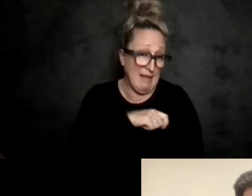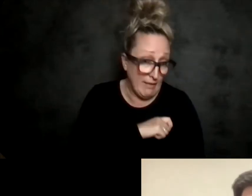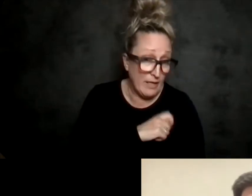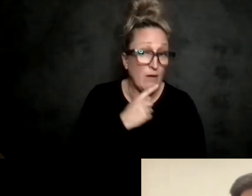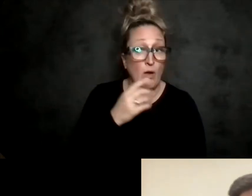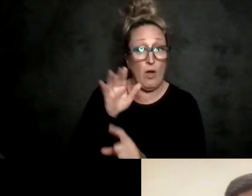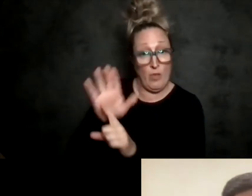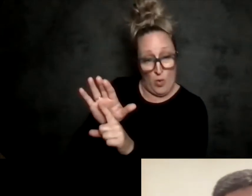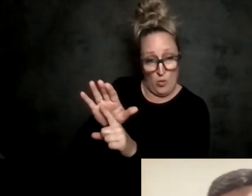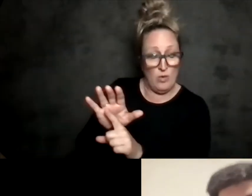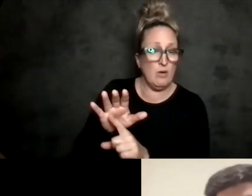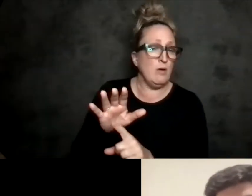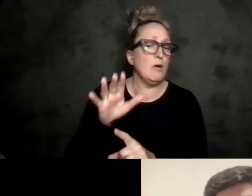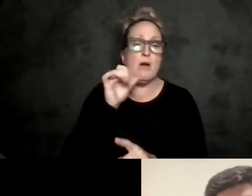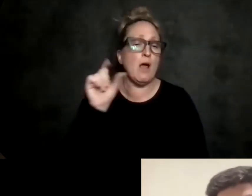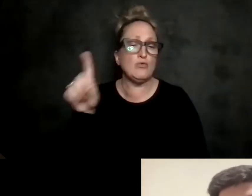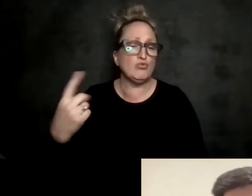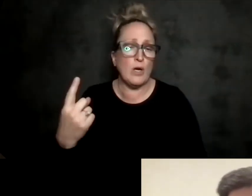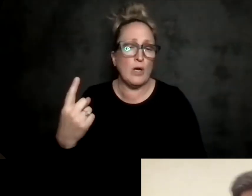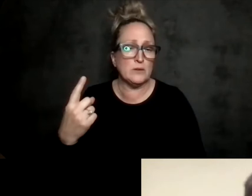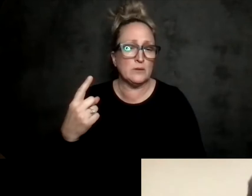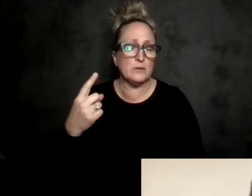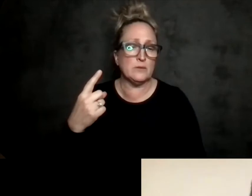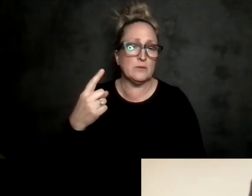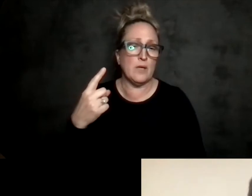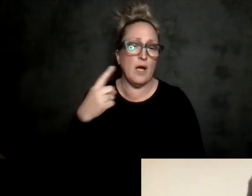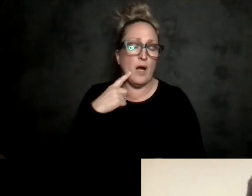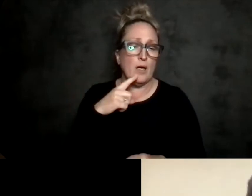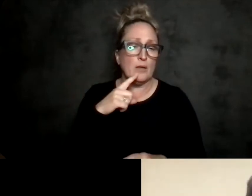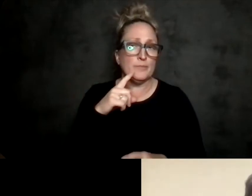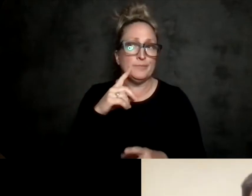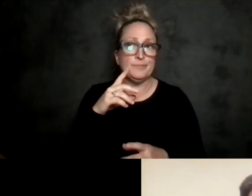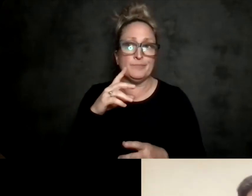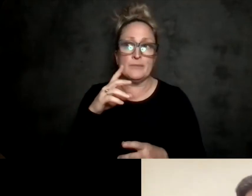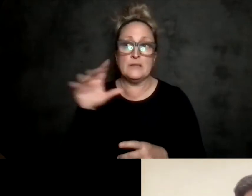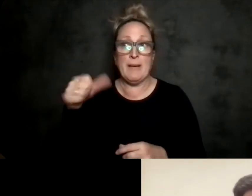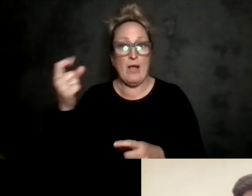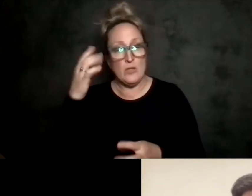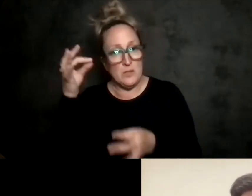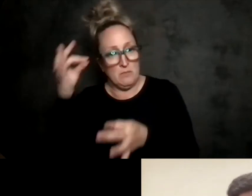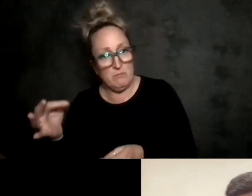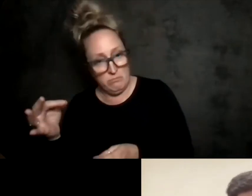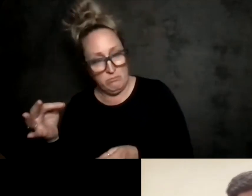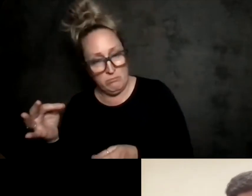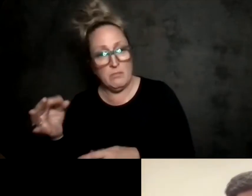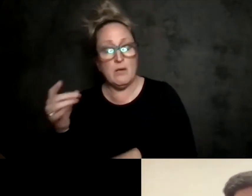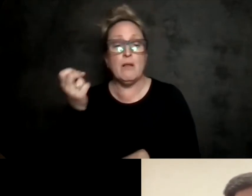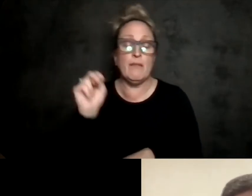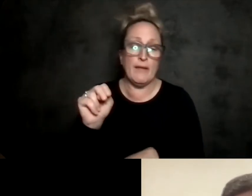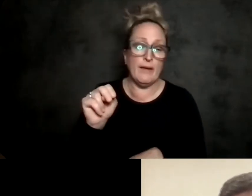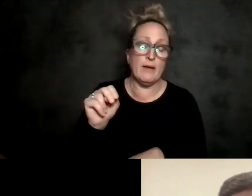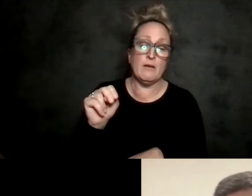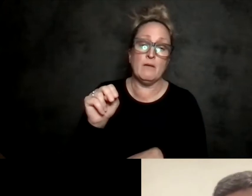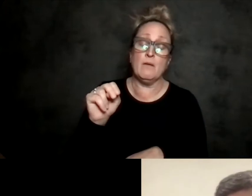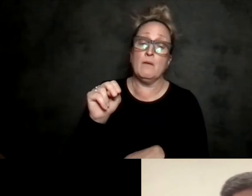their own, as opposed to being, at the discretion of someone else. And then also by doing